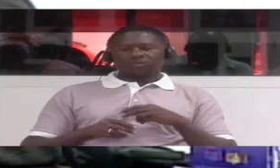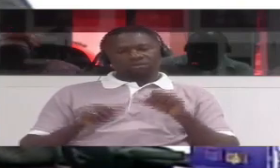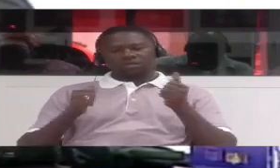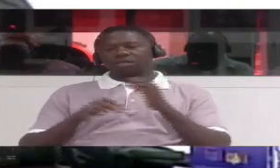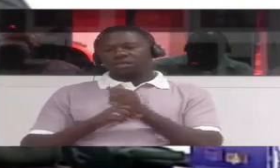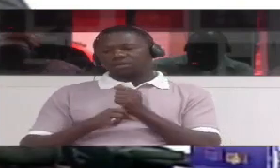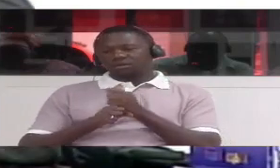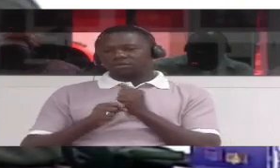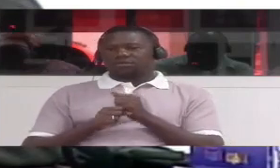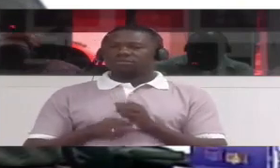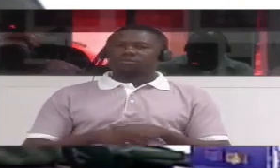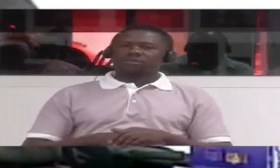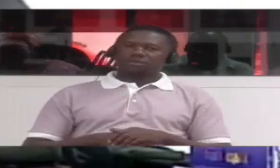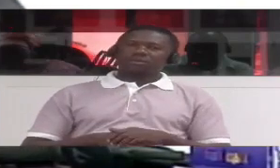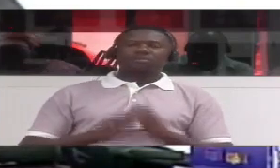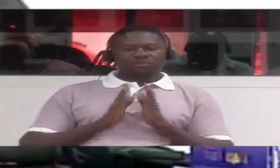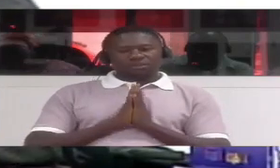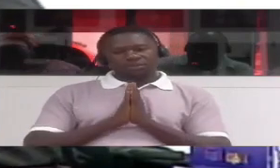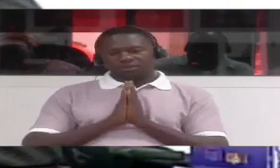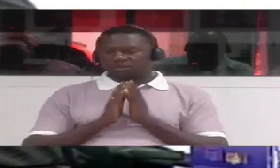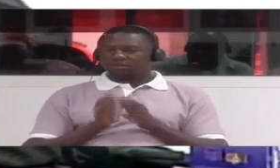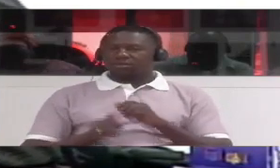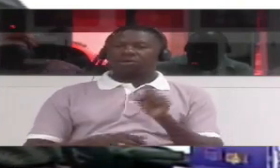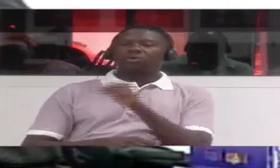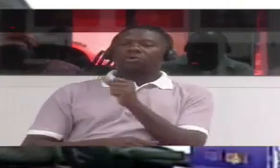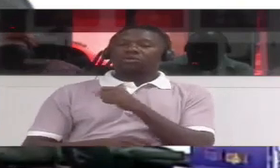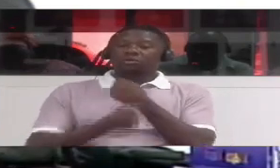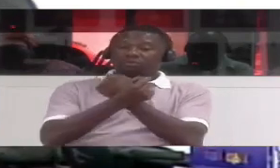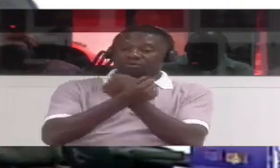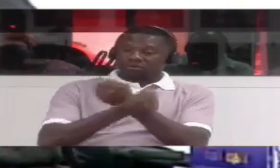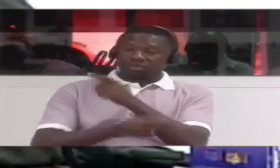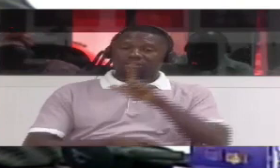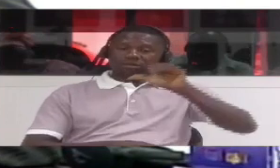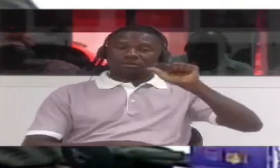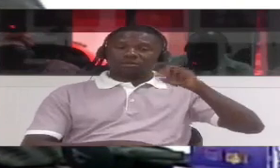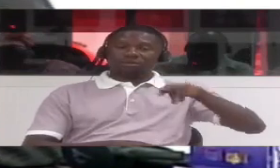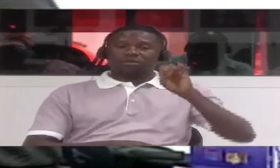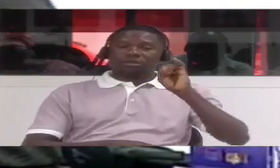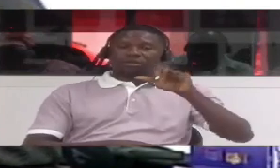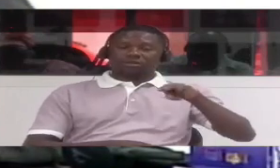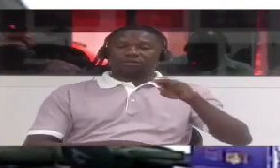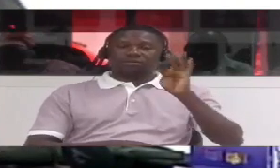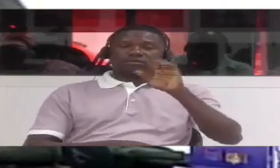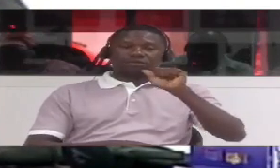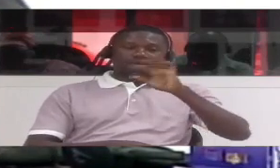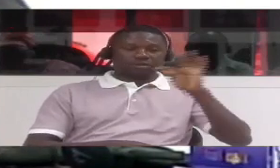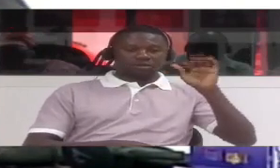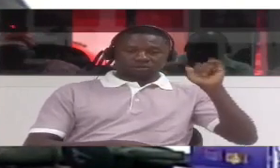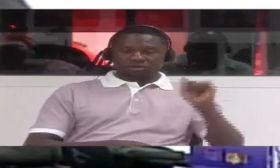know, praying. And the rest of the detainees, Lamin Fati, who was actually our imam